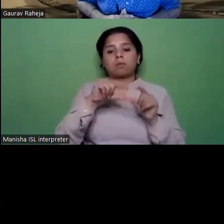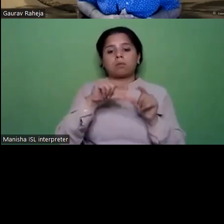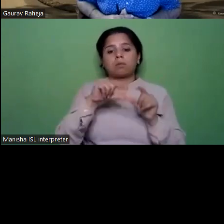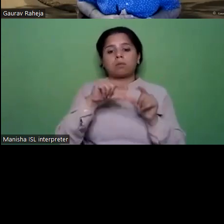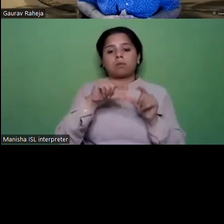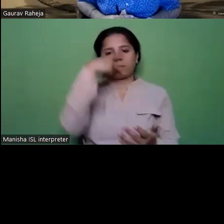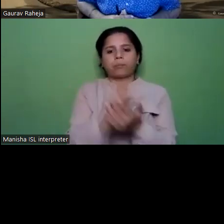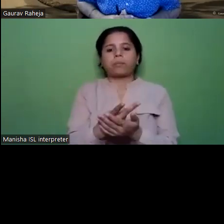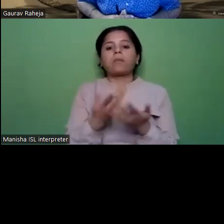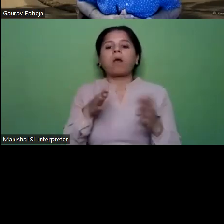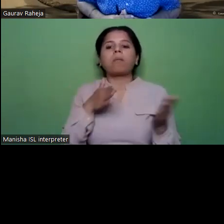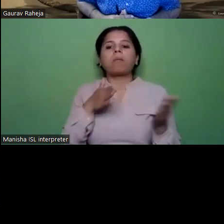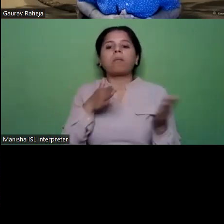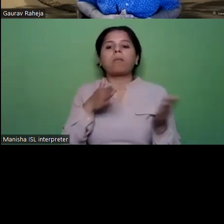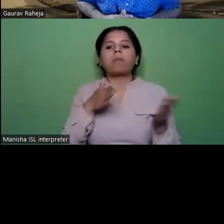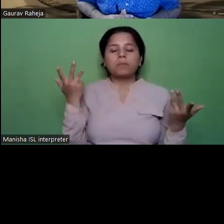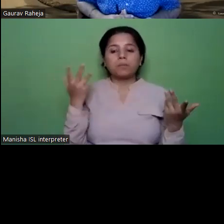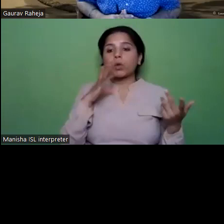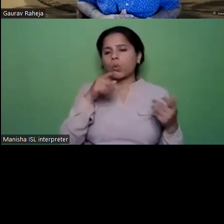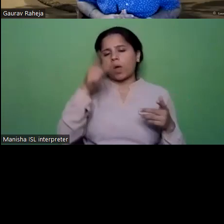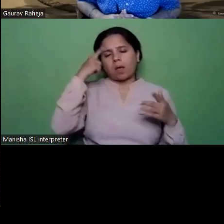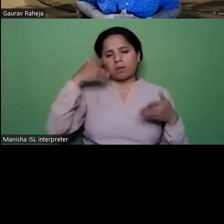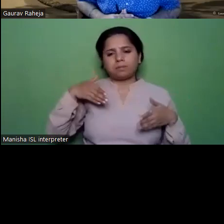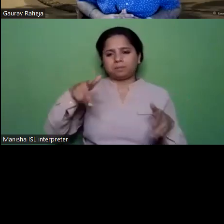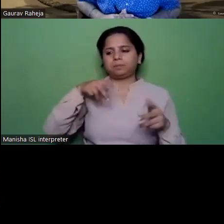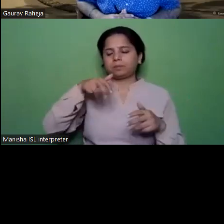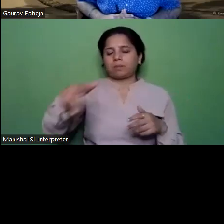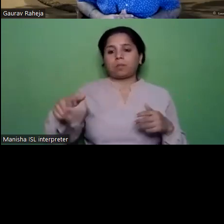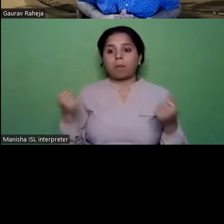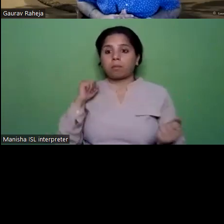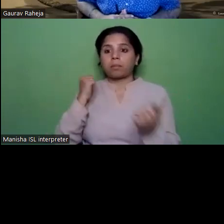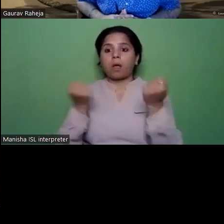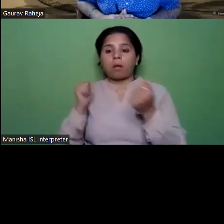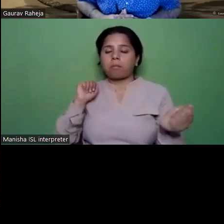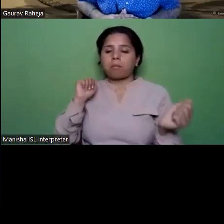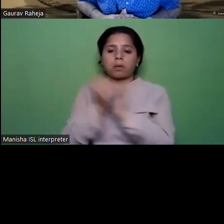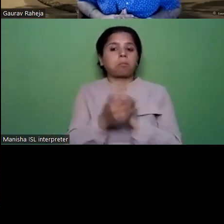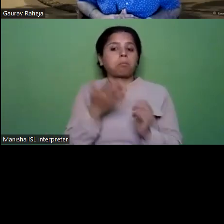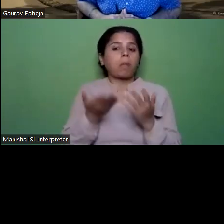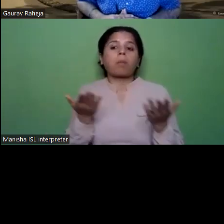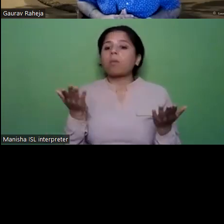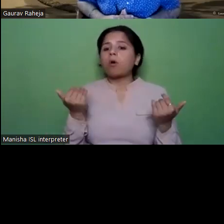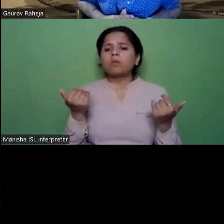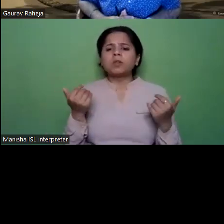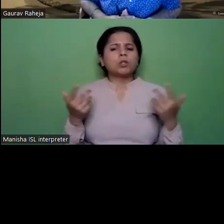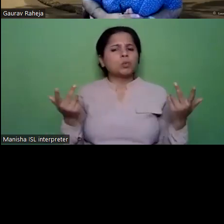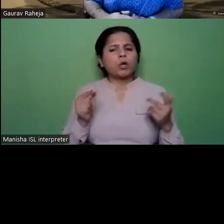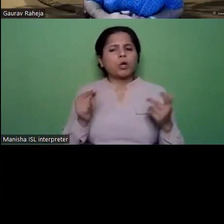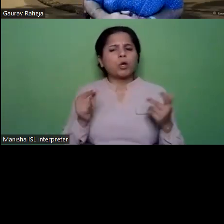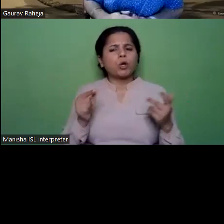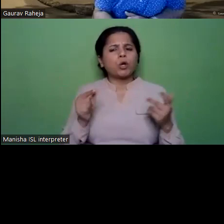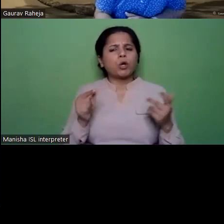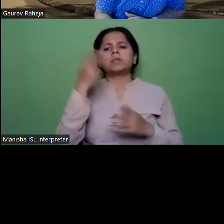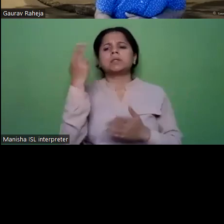If you cross a street in an accidental way, you meet an accident. So what the universal design principle